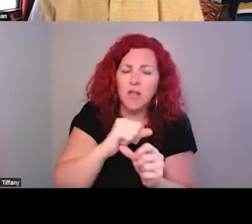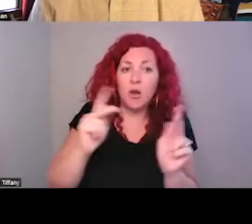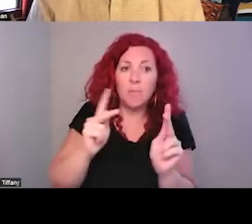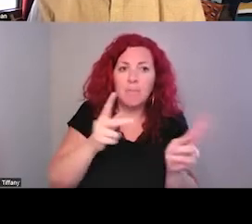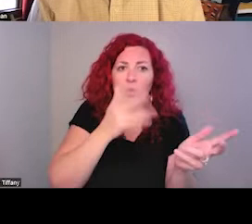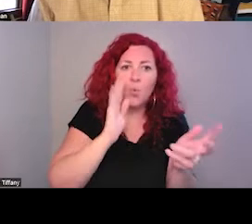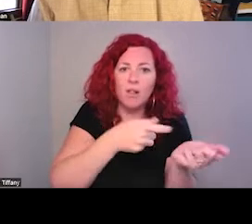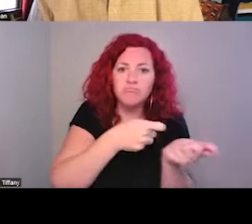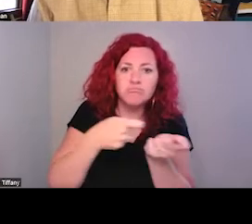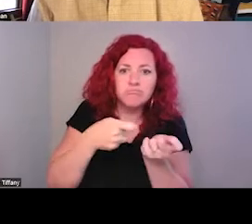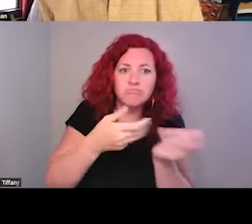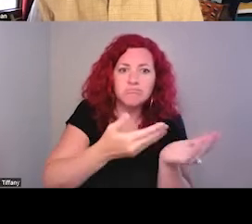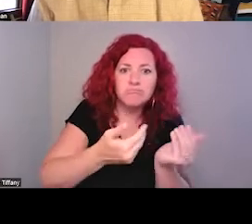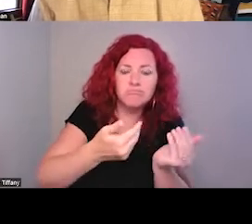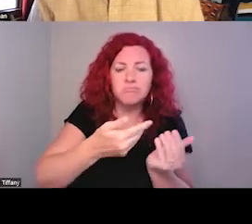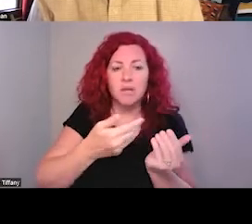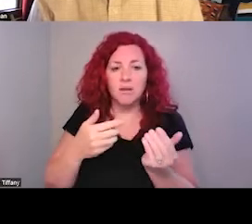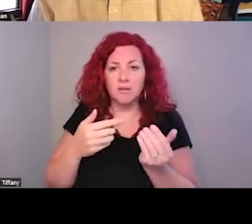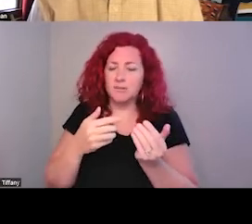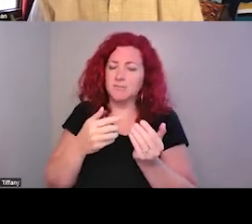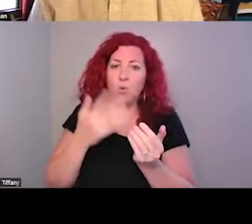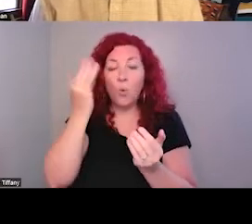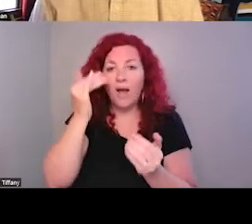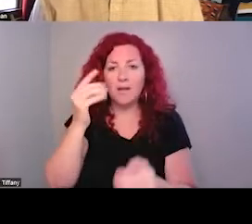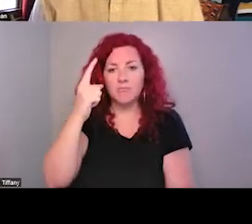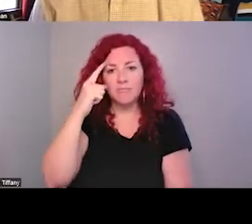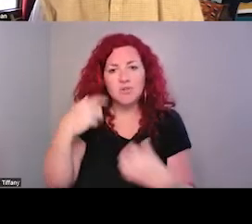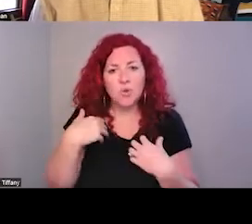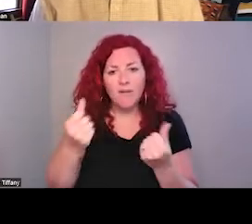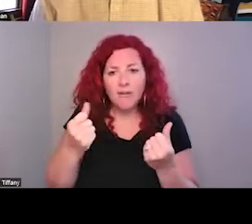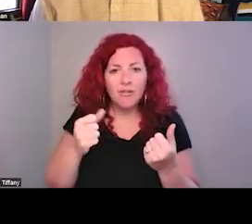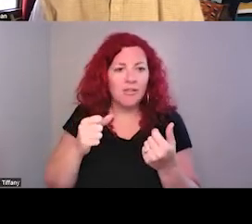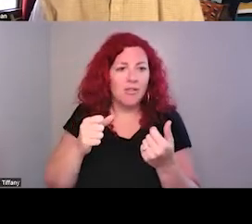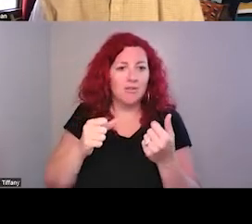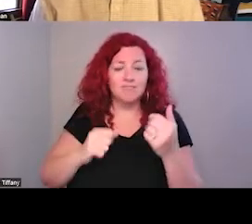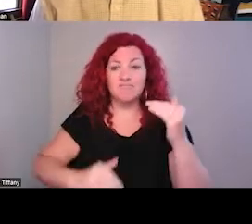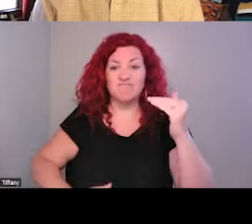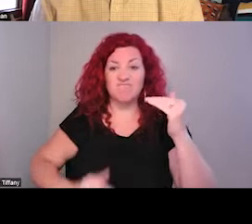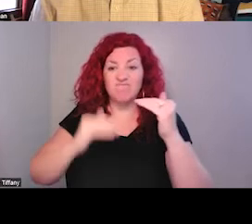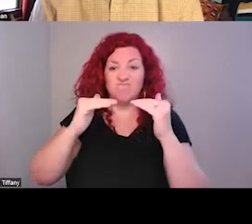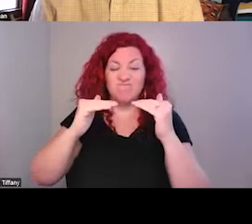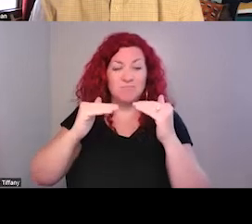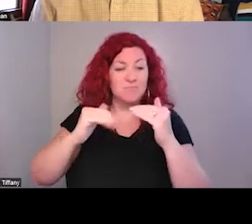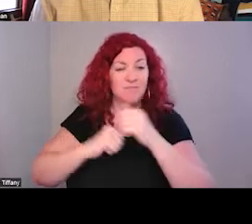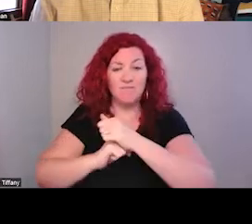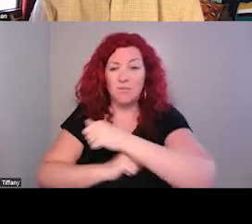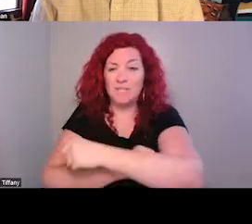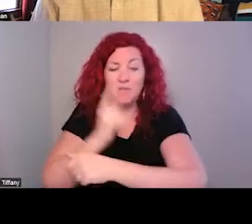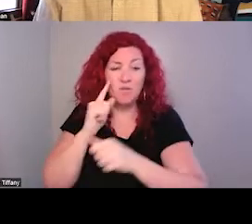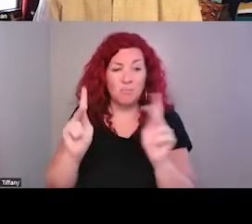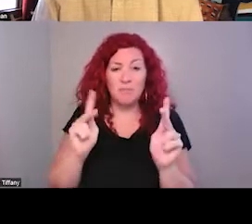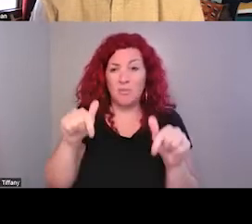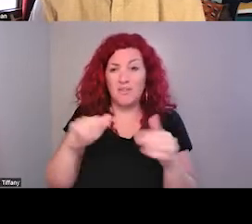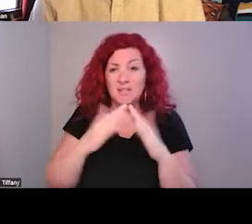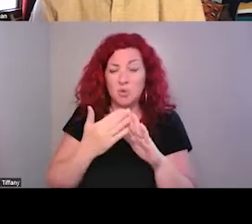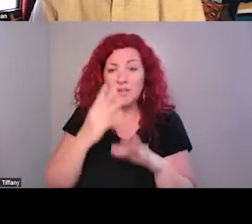there's so much stigma about mental health. There's such a high bar just at baseline in the community for people who are experiencing homelessness